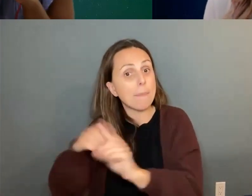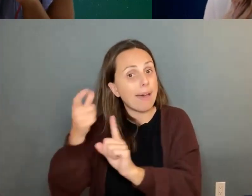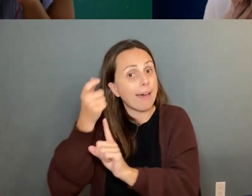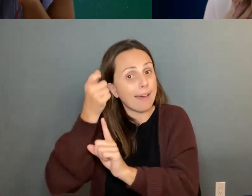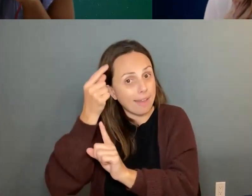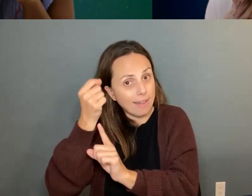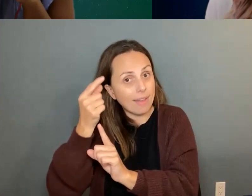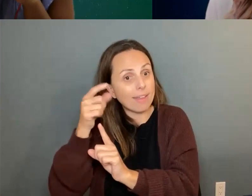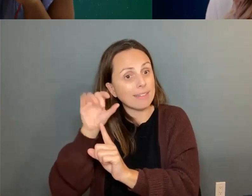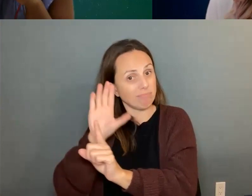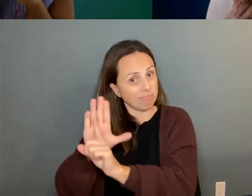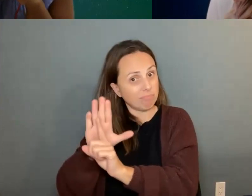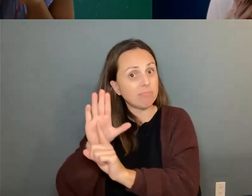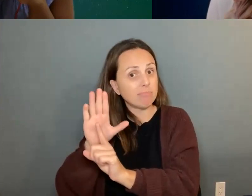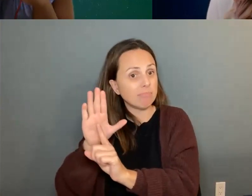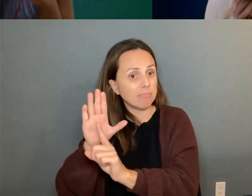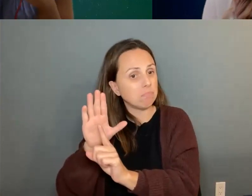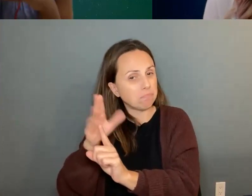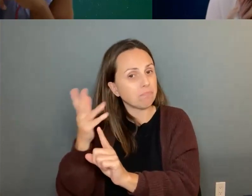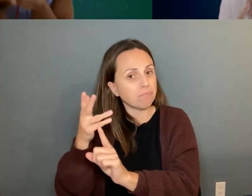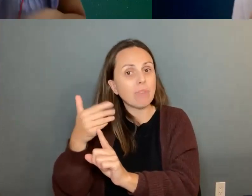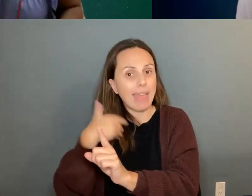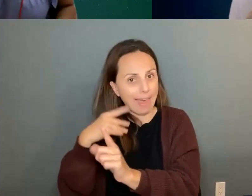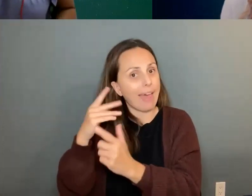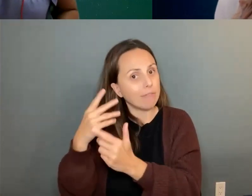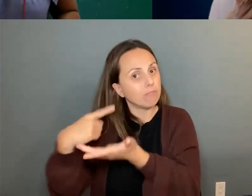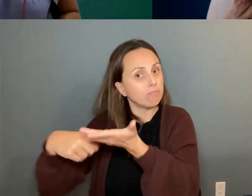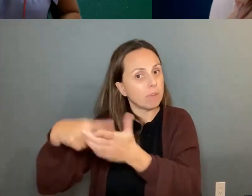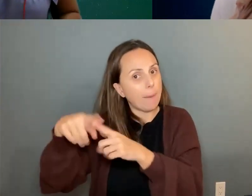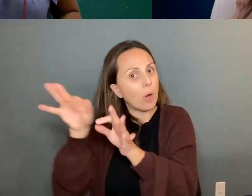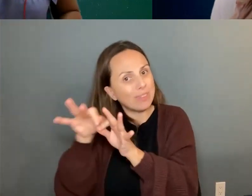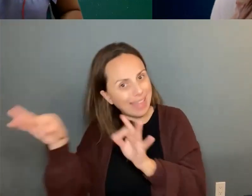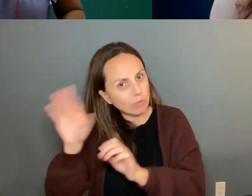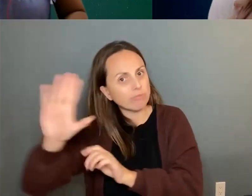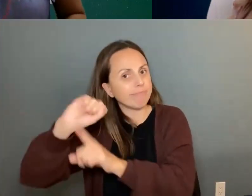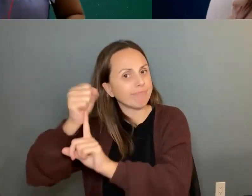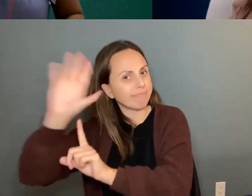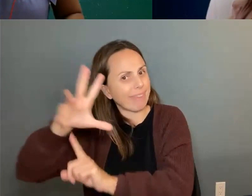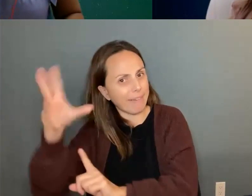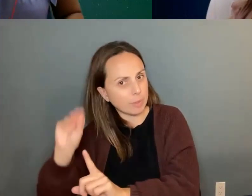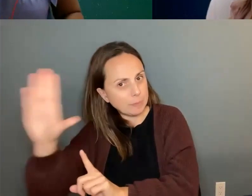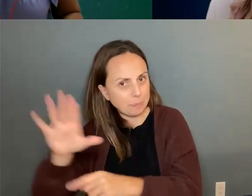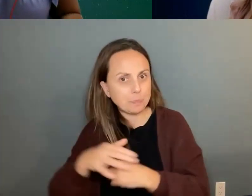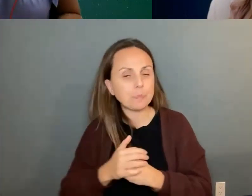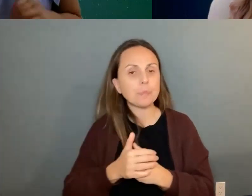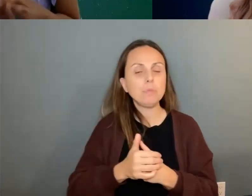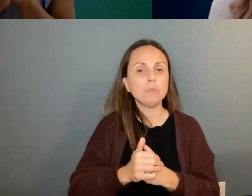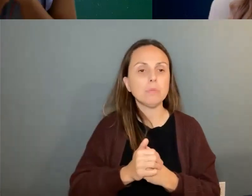definitely that piece around language in that situation.